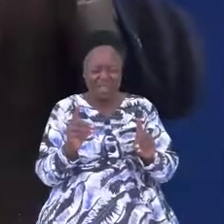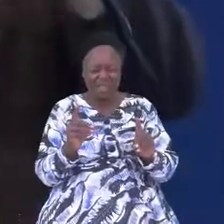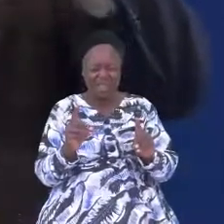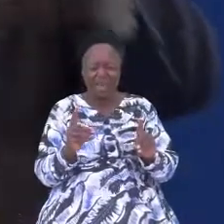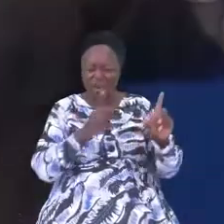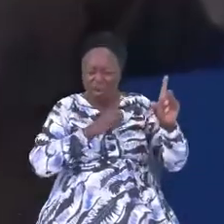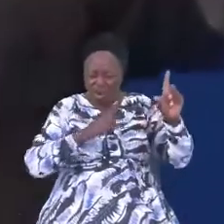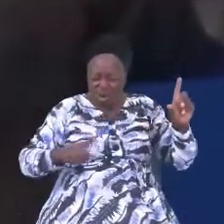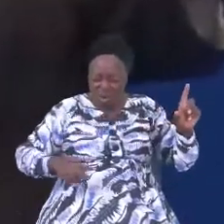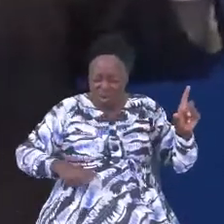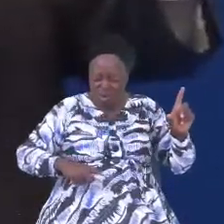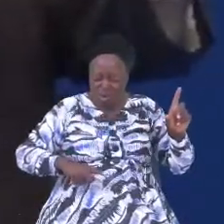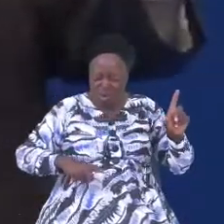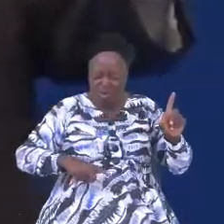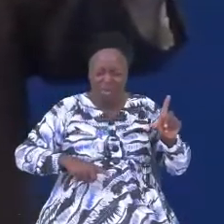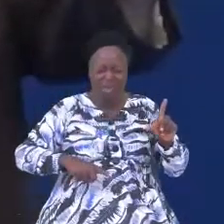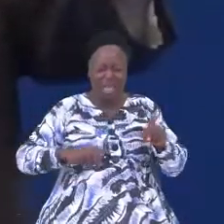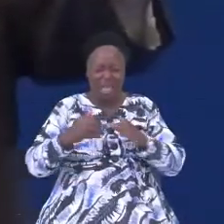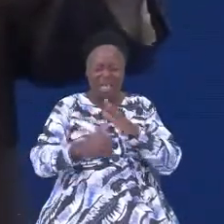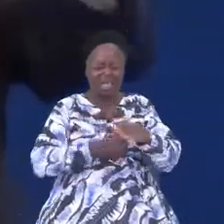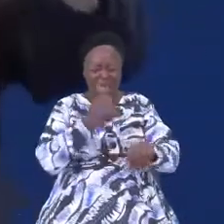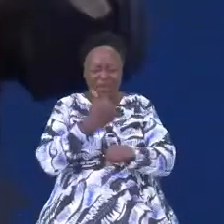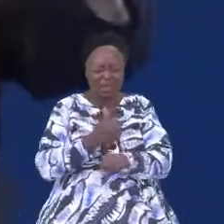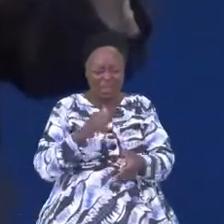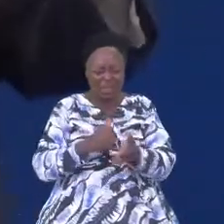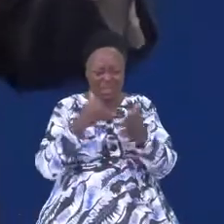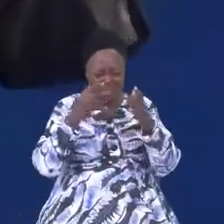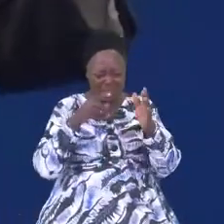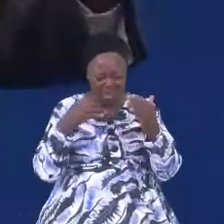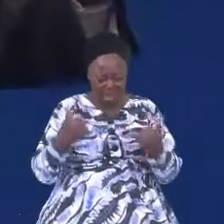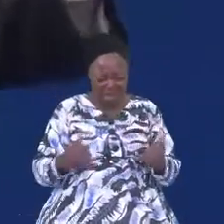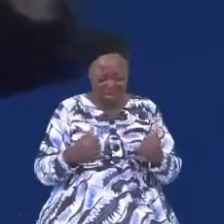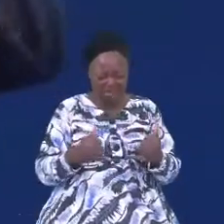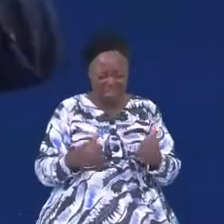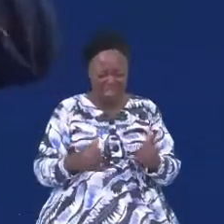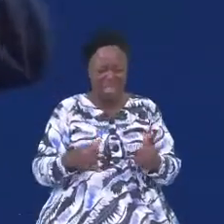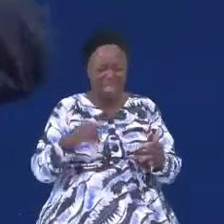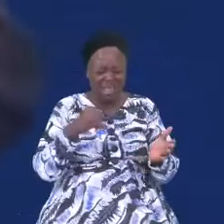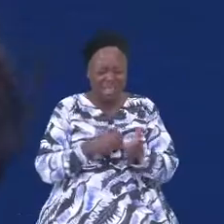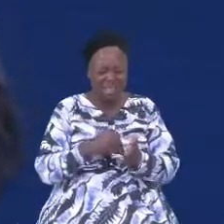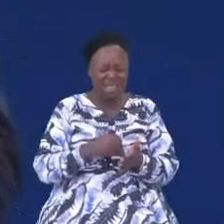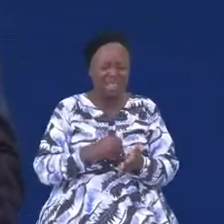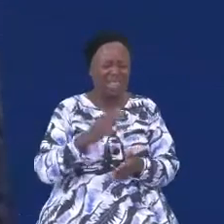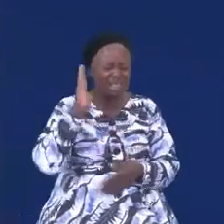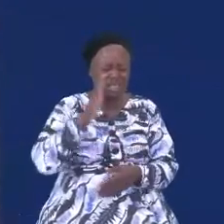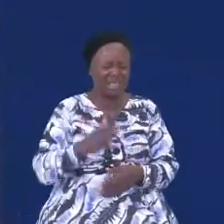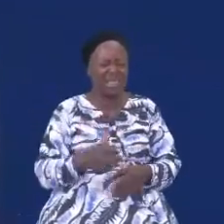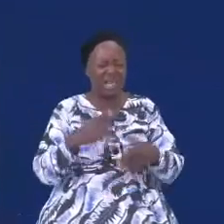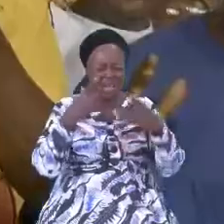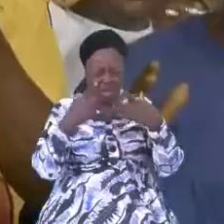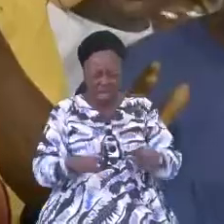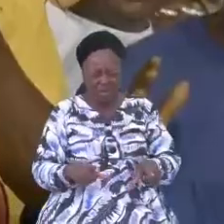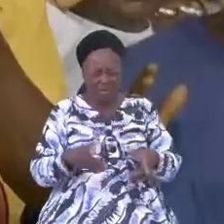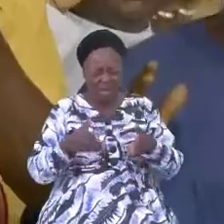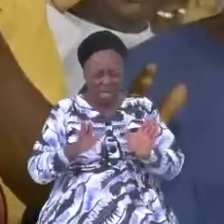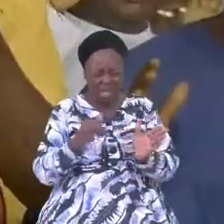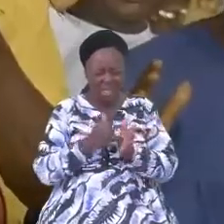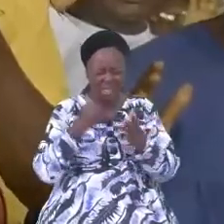Lord, manifest it now. It shall come to pass. Let it come to